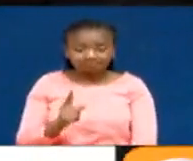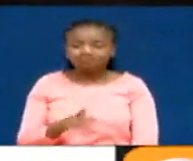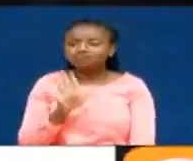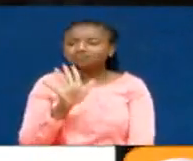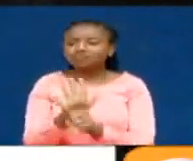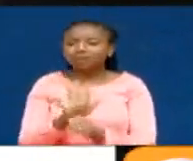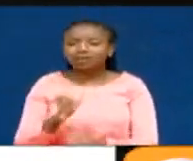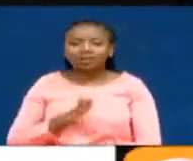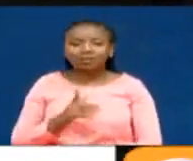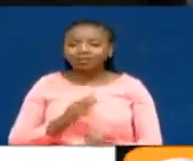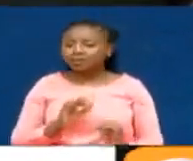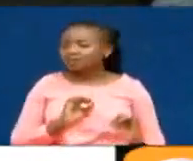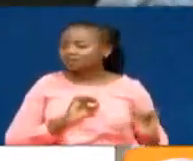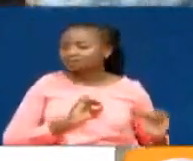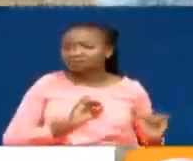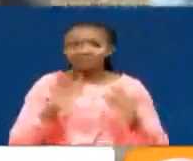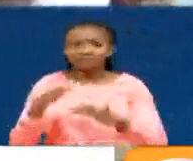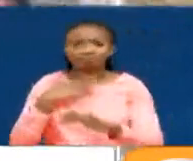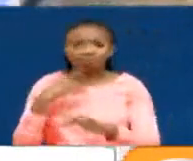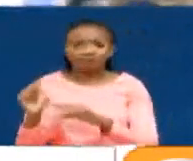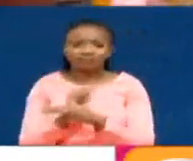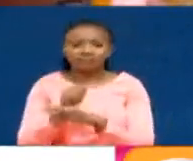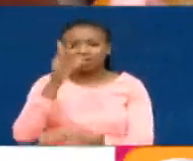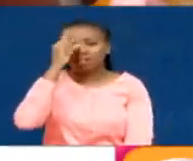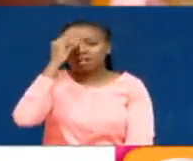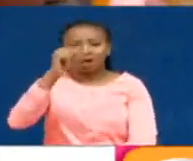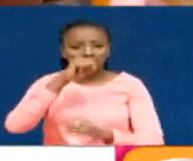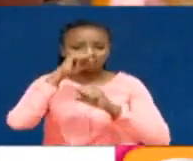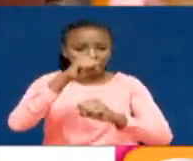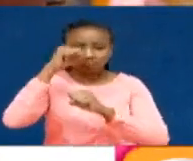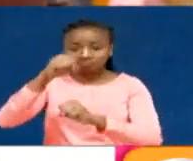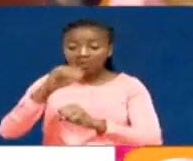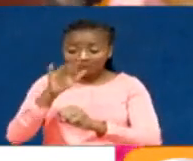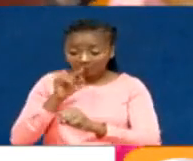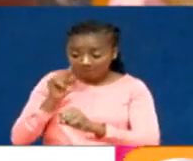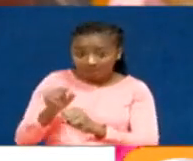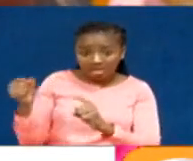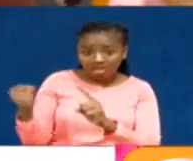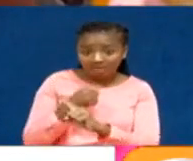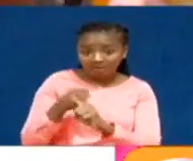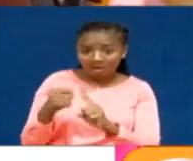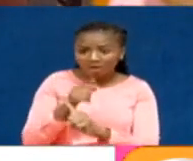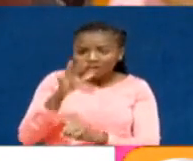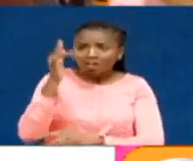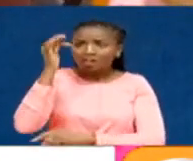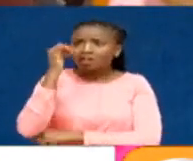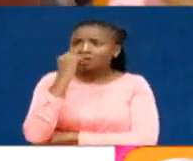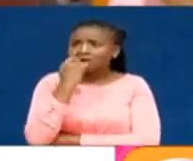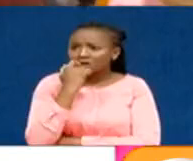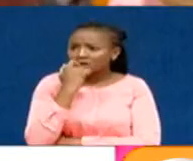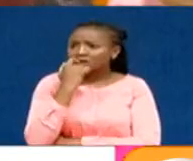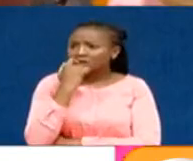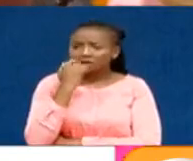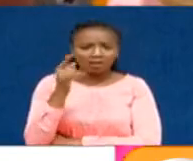really jump-started the Box Girls Kenya initiative. Through that violence, it triggered the idea of coming up